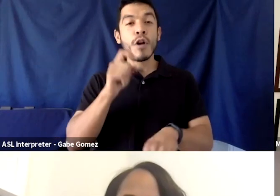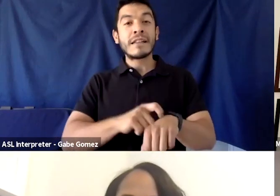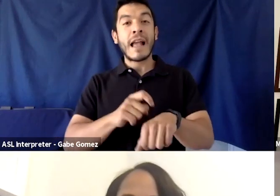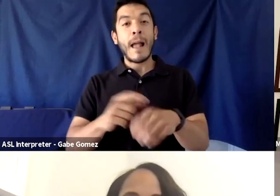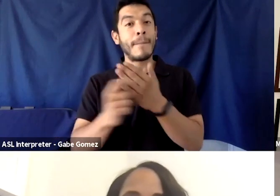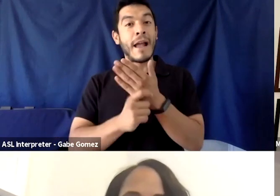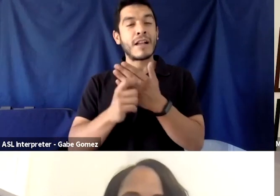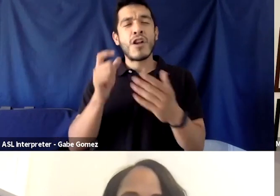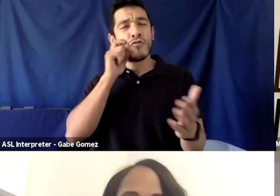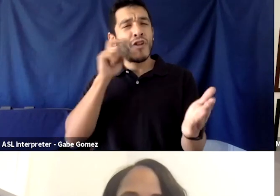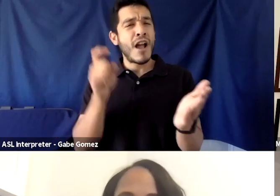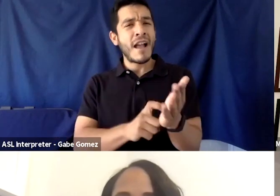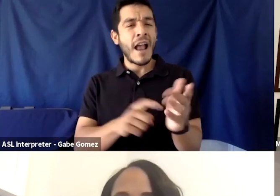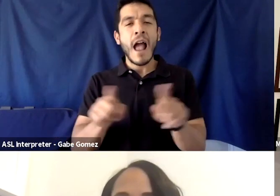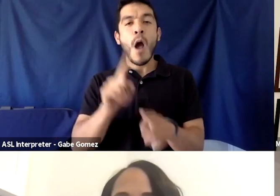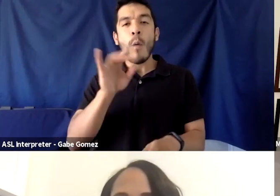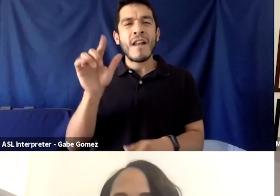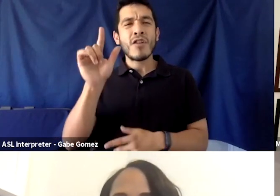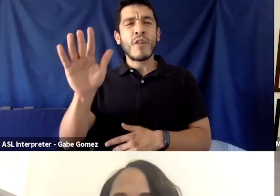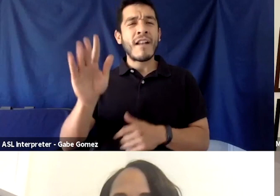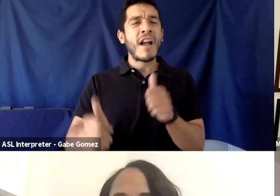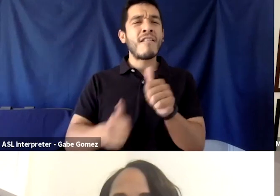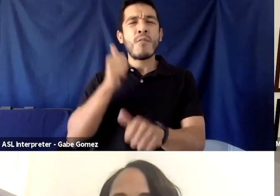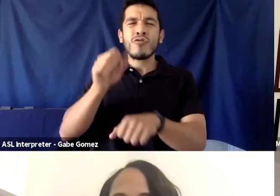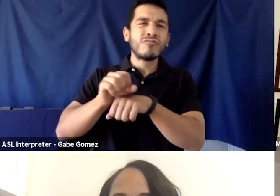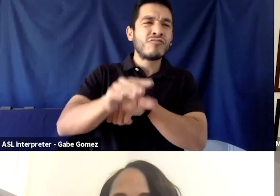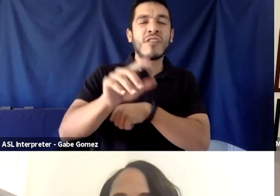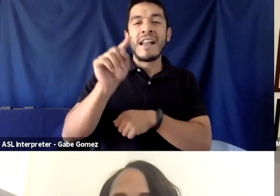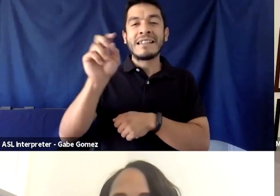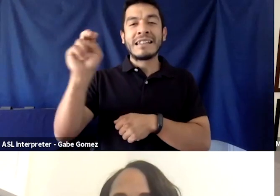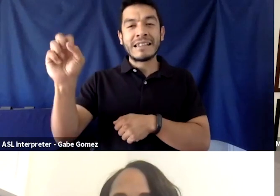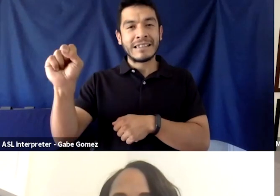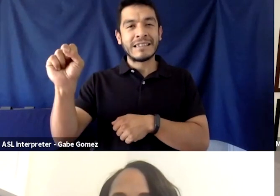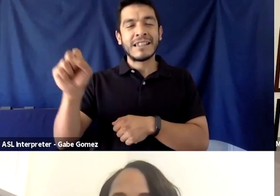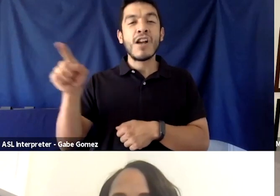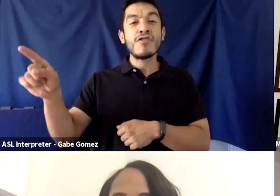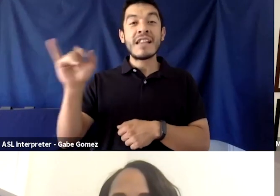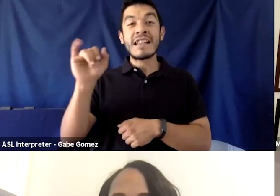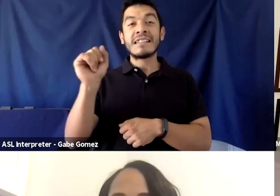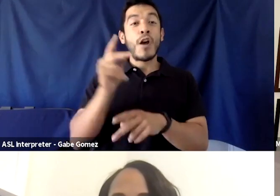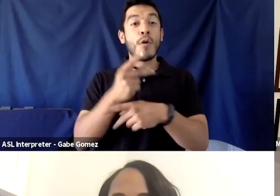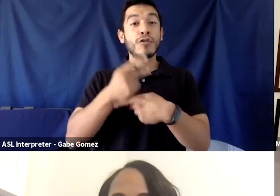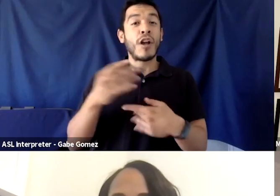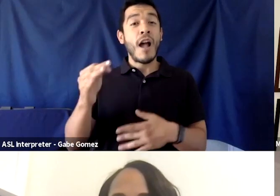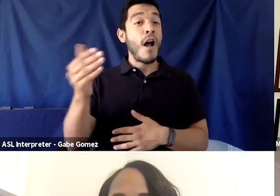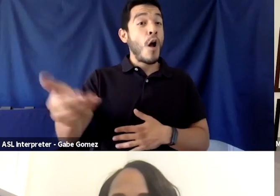as one of the 25 most influential teen. She is the executive producer and host of